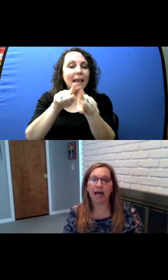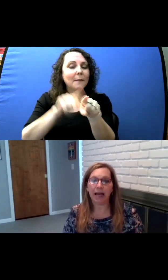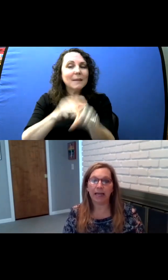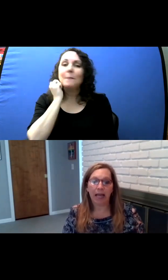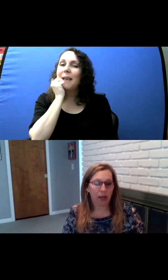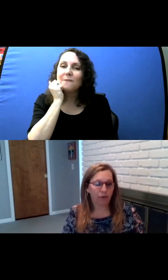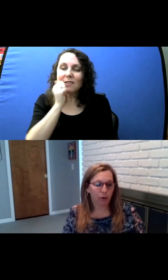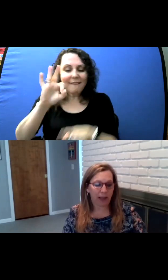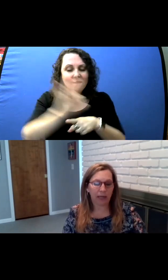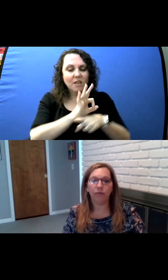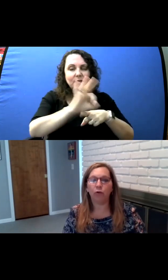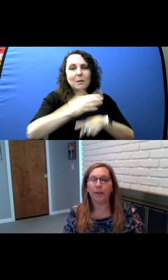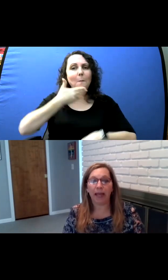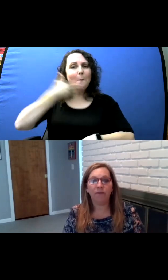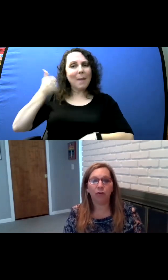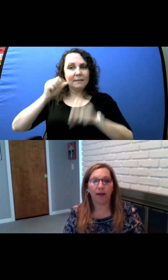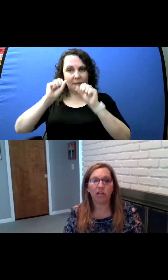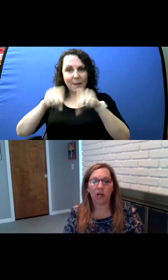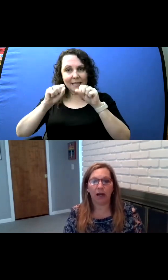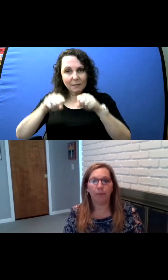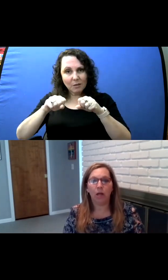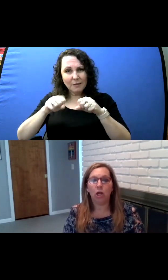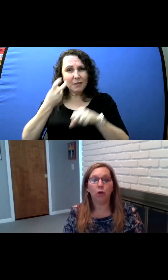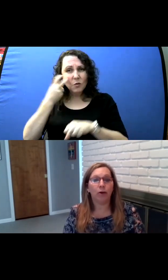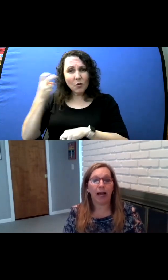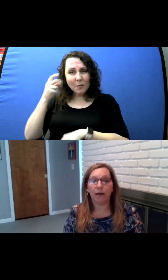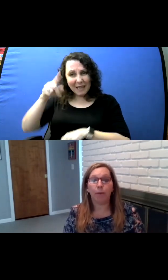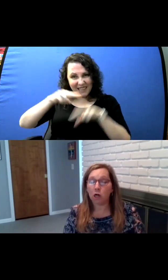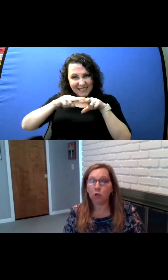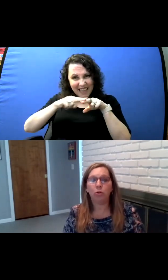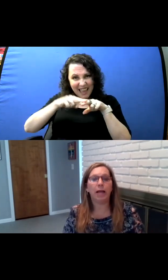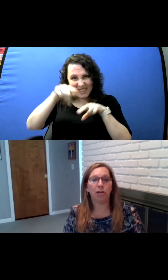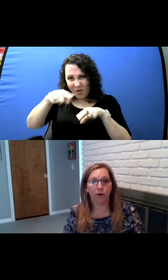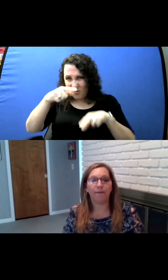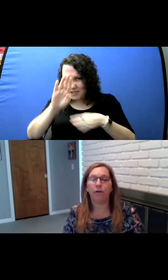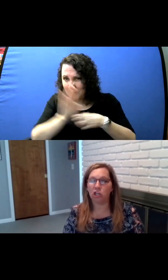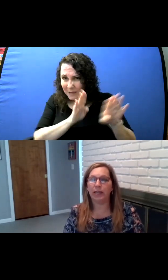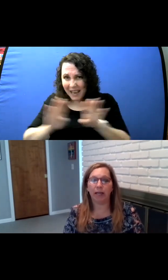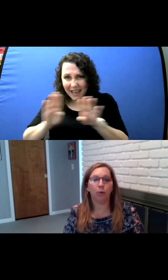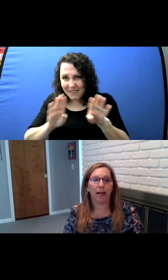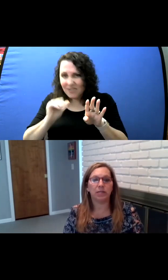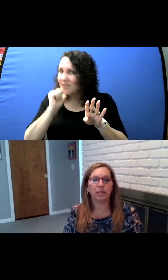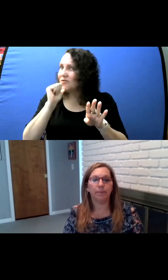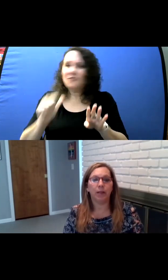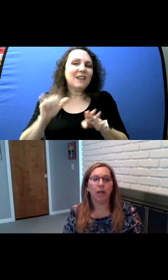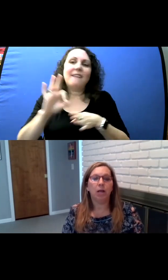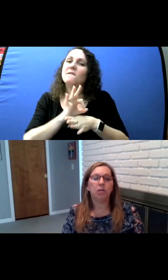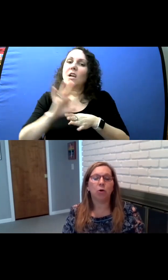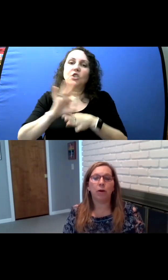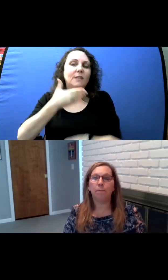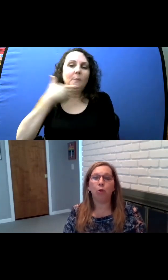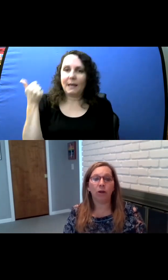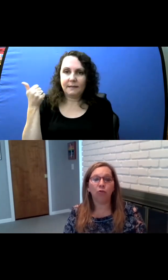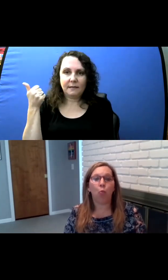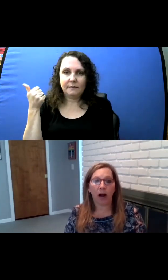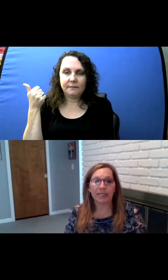last slide, if you have any of those behaviors on the job, you're not punctual and you're not functioning at your best.